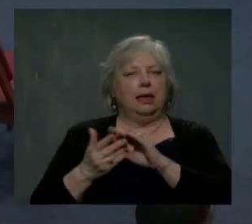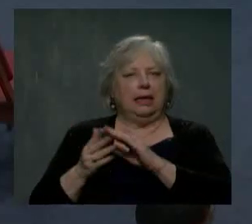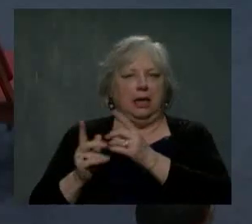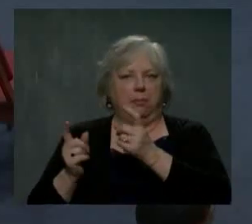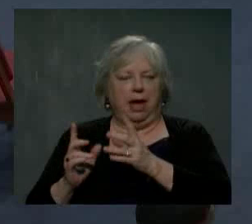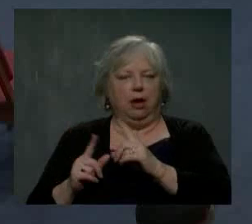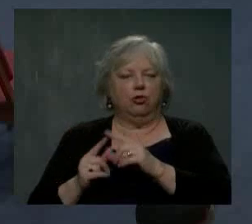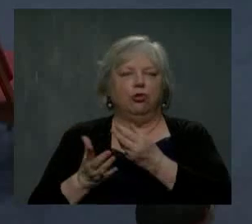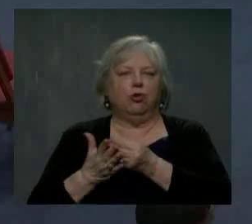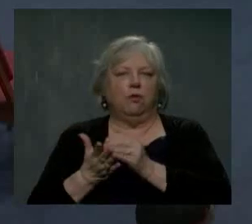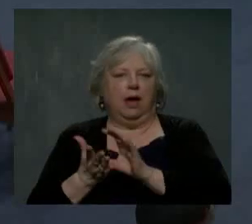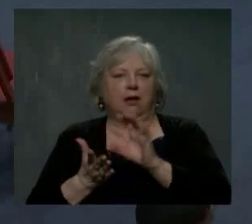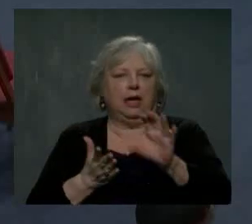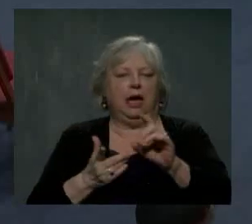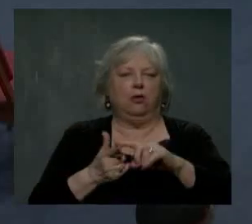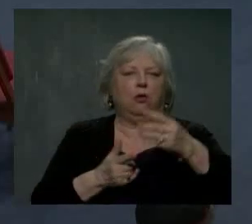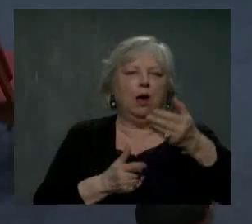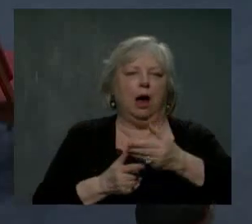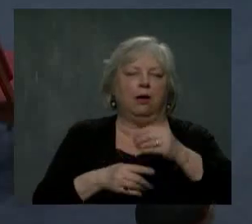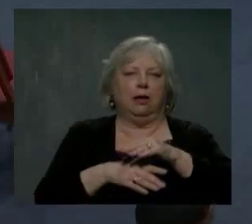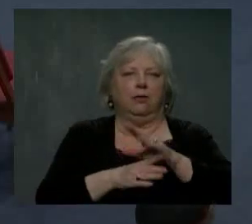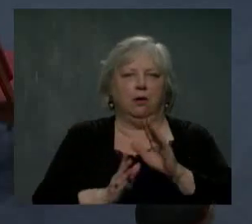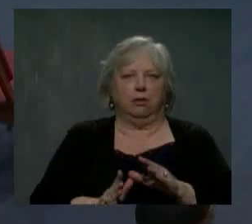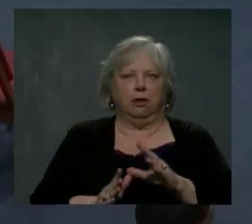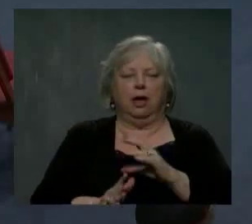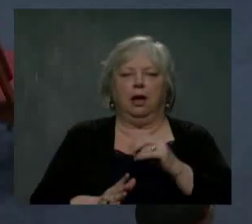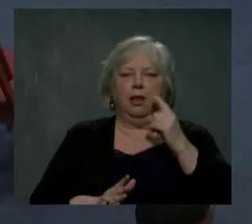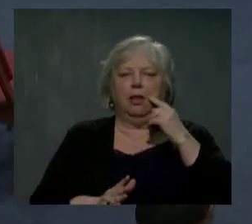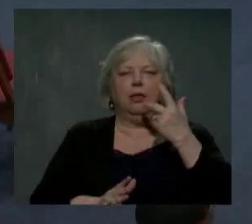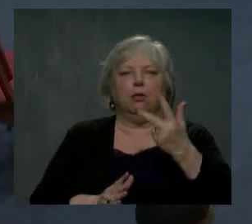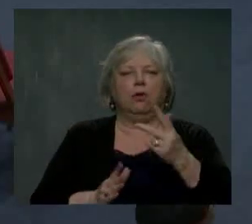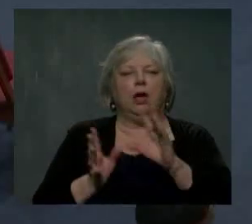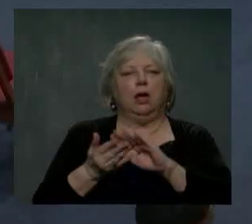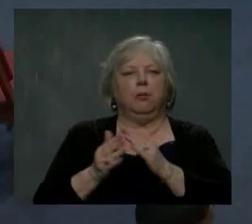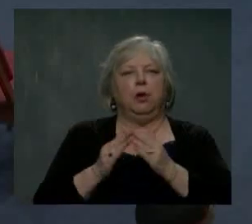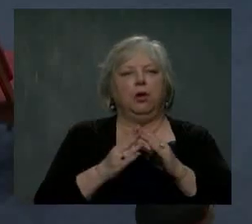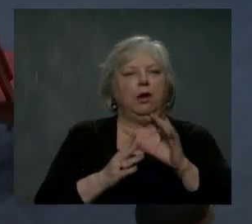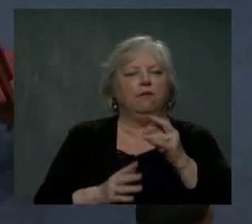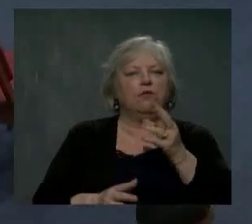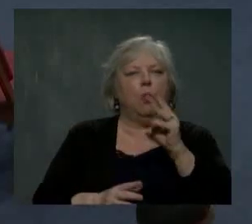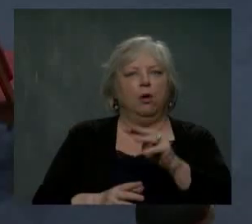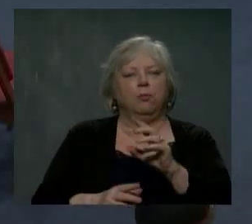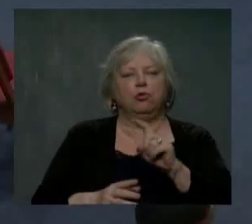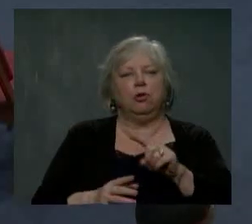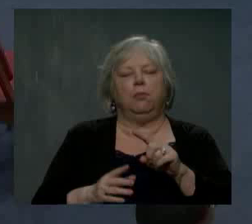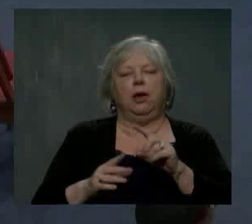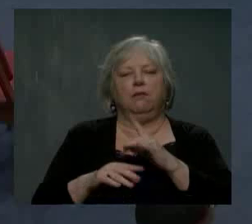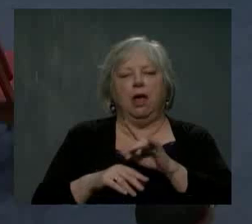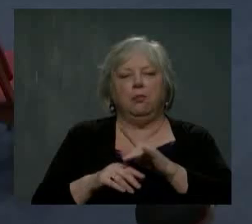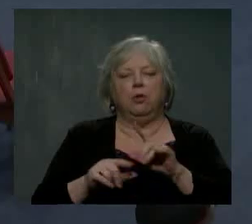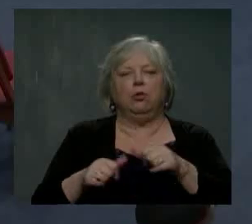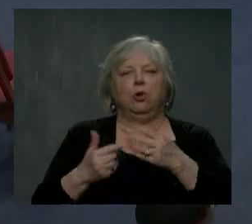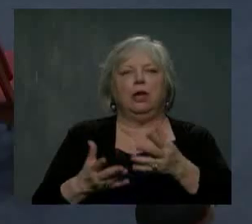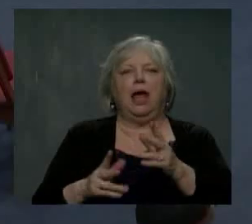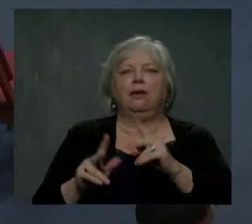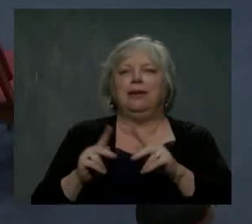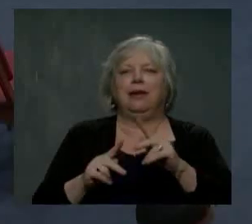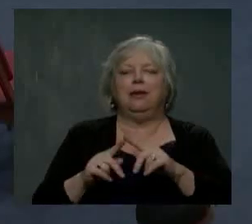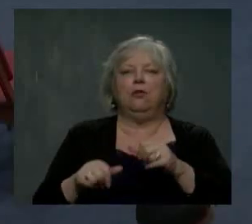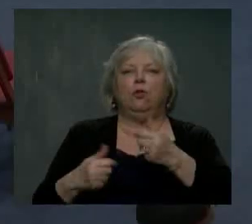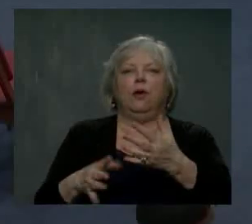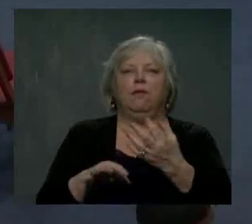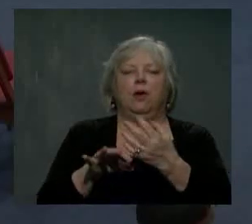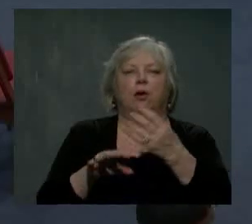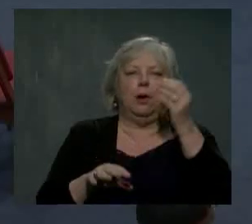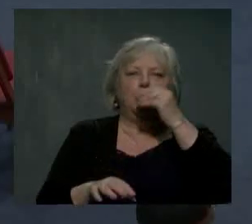group. I further recommend that a minimum of 3 community forums be held to allow the citizens of Little Rock to give their opinions. I don't want any of this